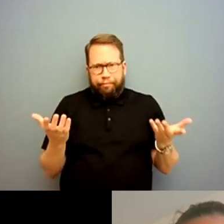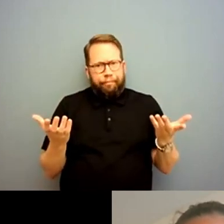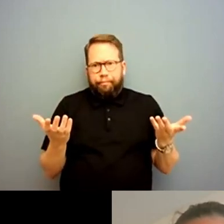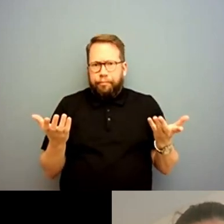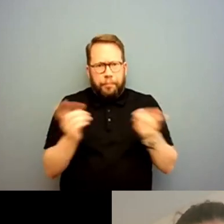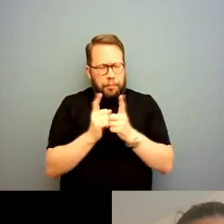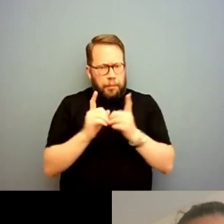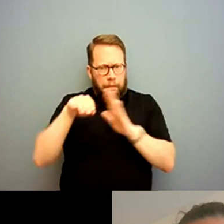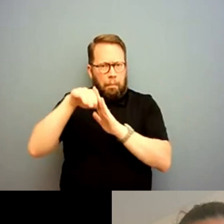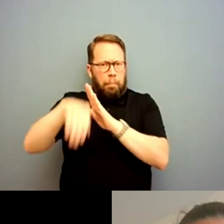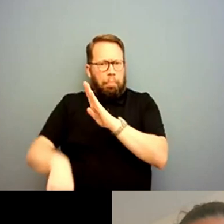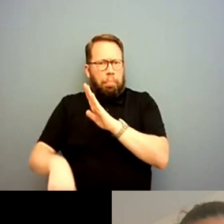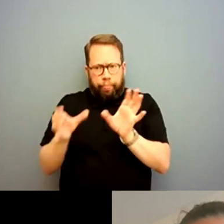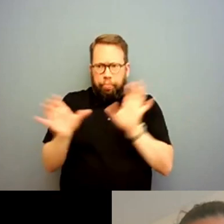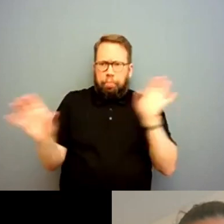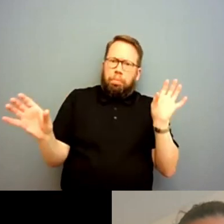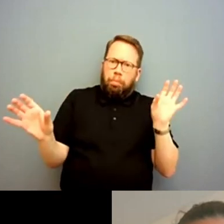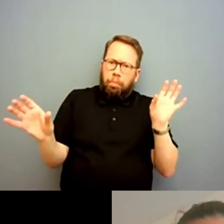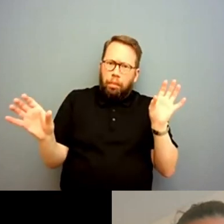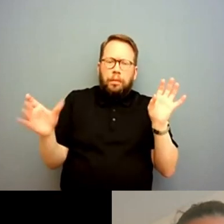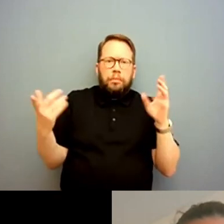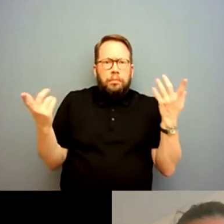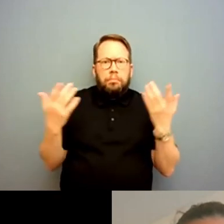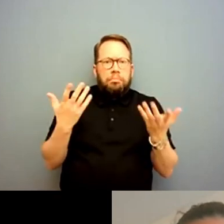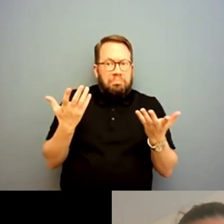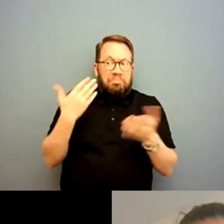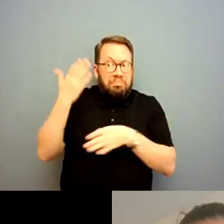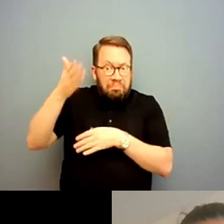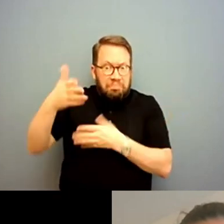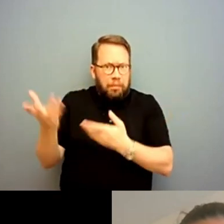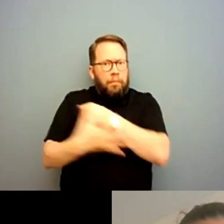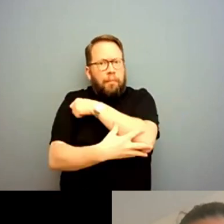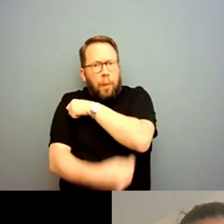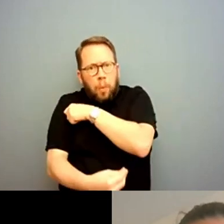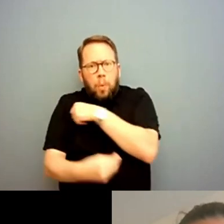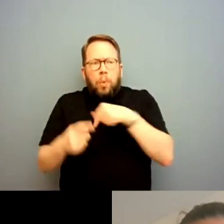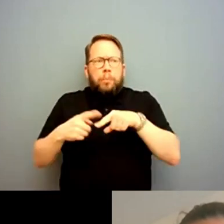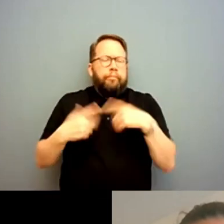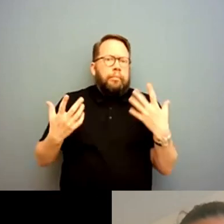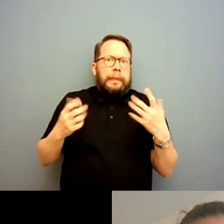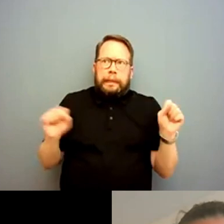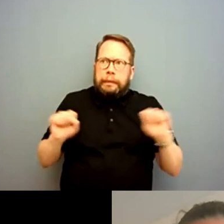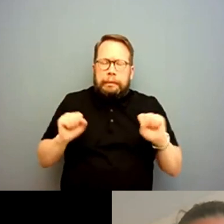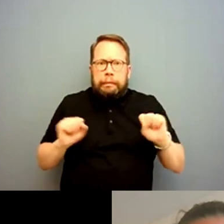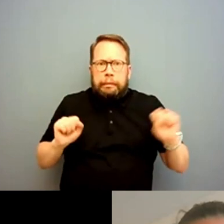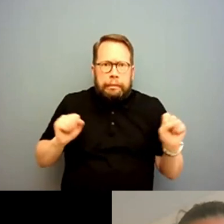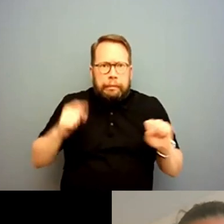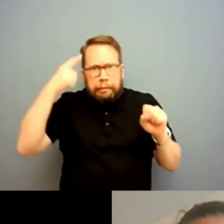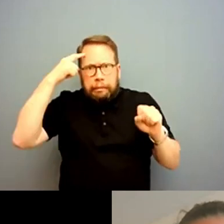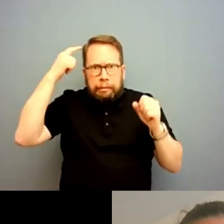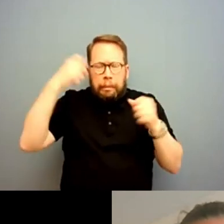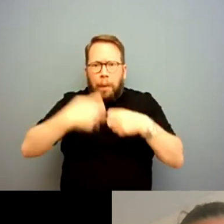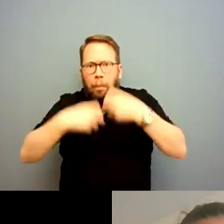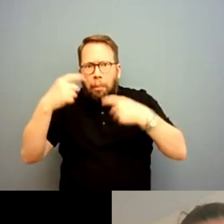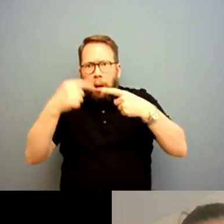mental health stresses later on in life. So there's a very interesting window opening up to consider in